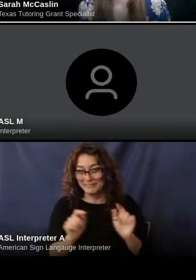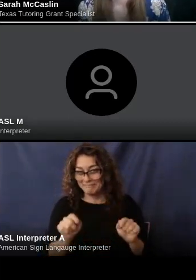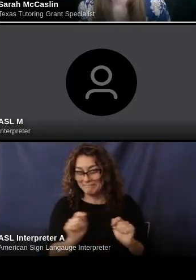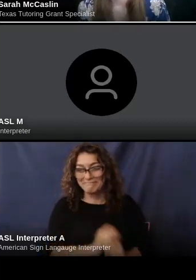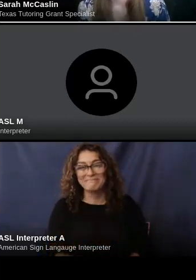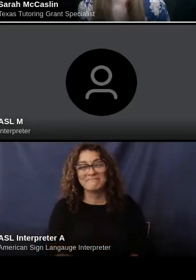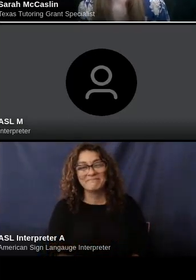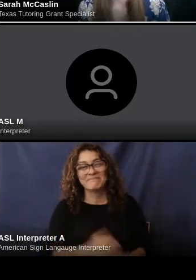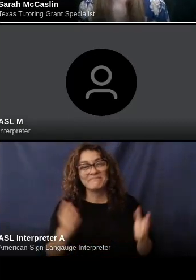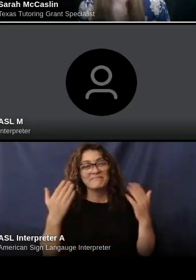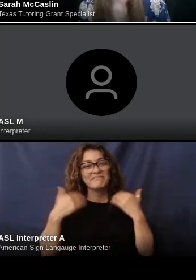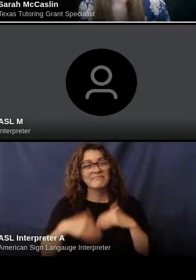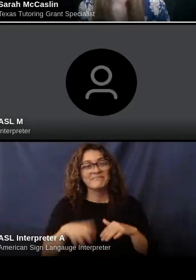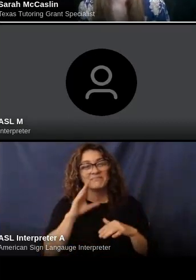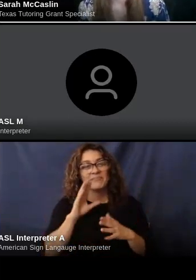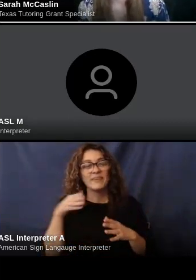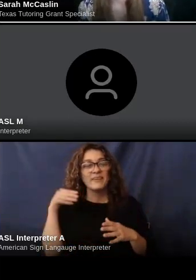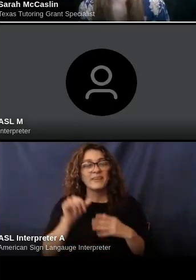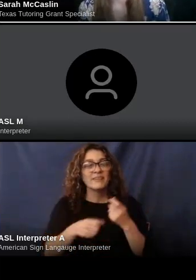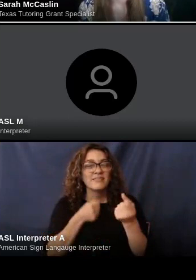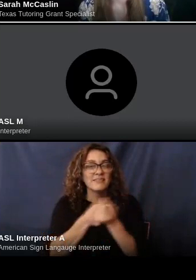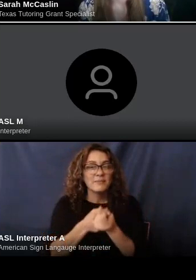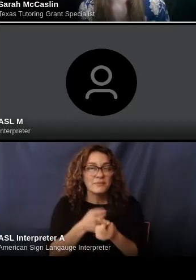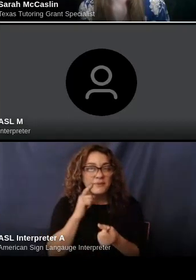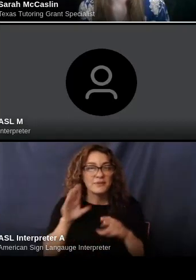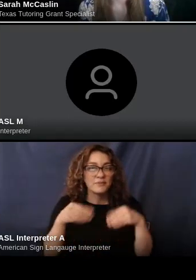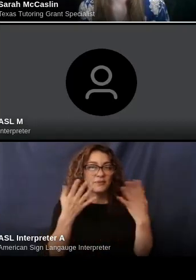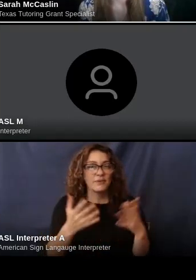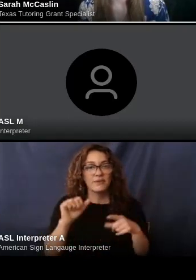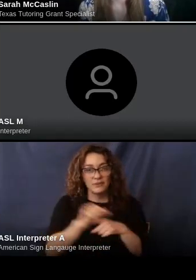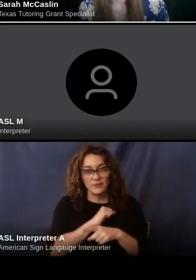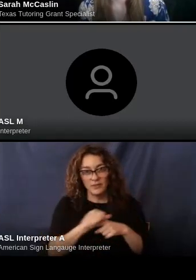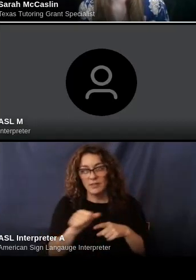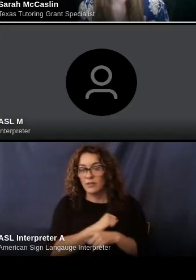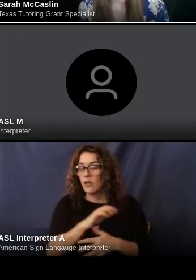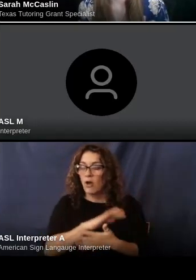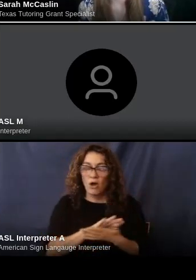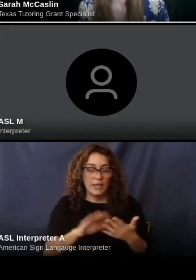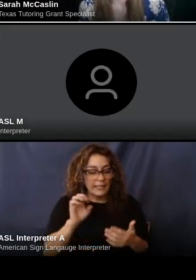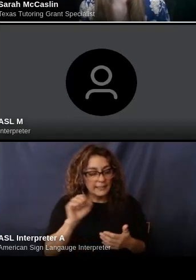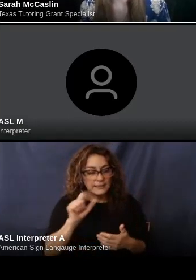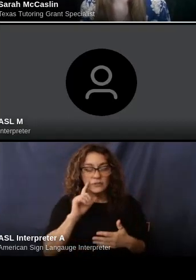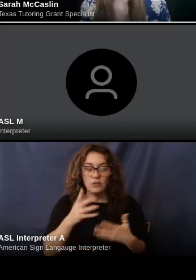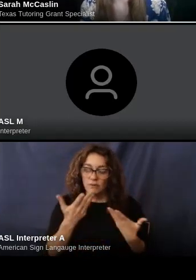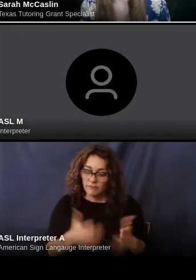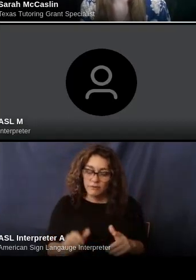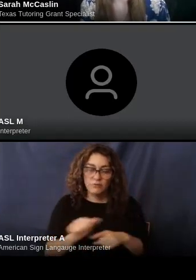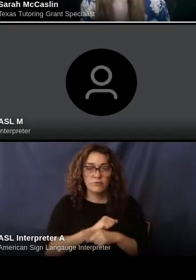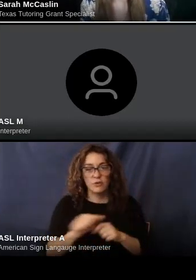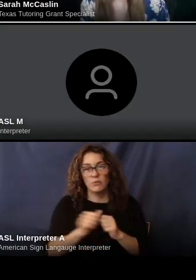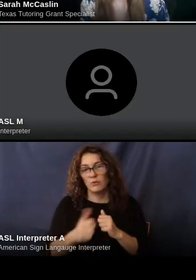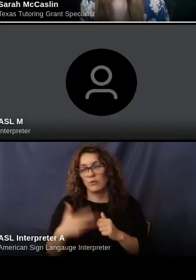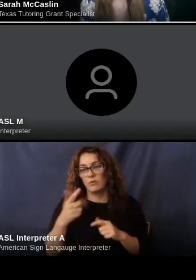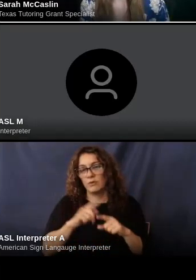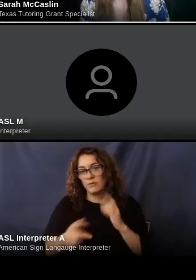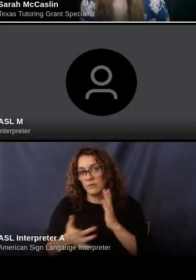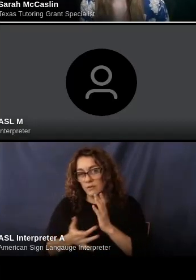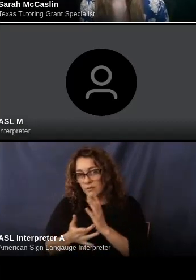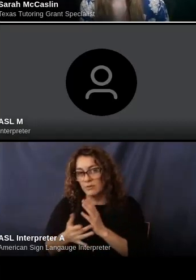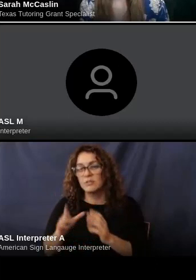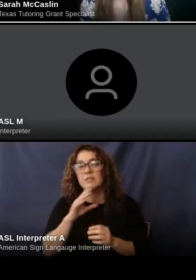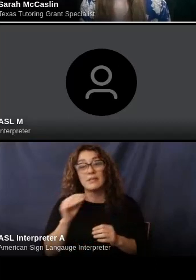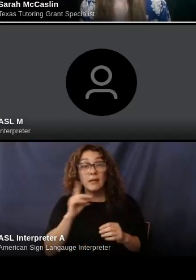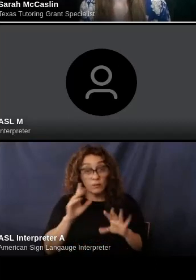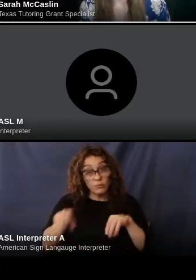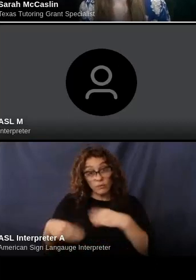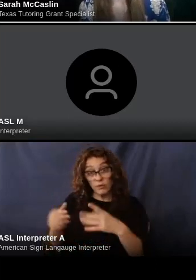Subsidized provider trainings. All of the ESCs are trained in Amplify, Booknook, and Zern and provide you with opportunities to get trained in those respective